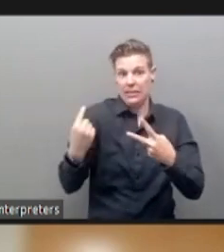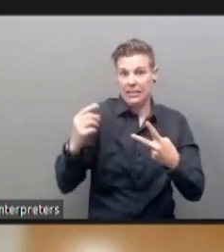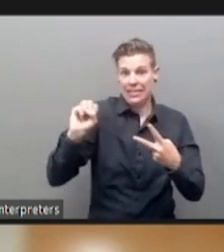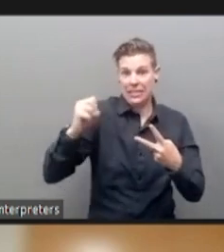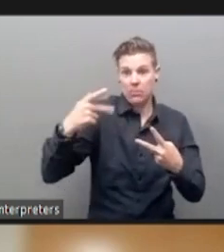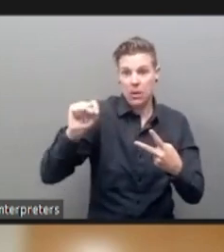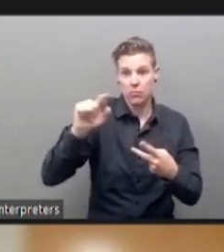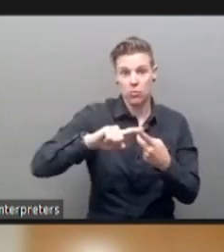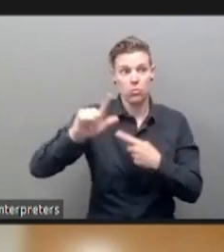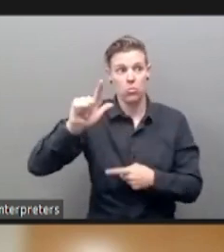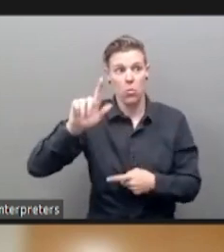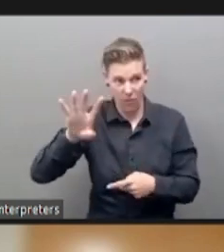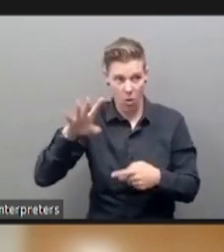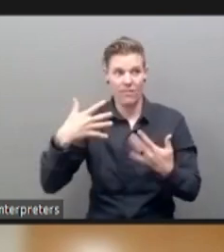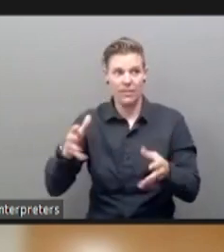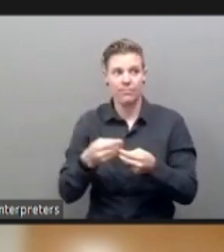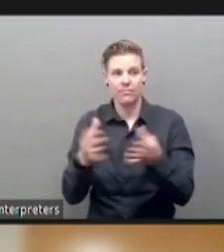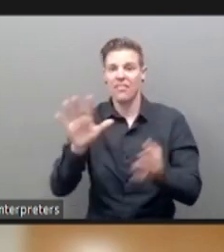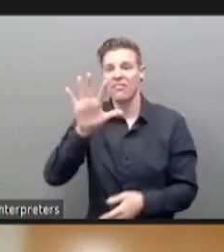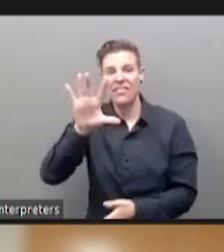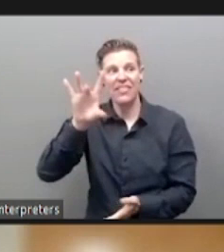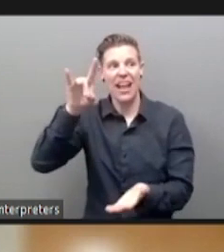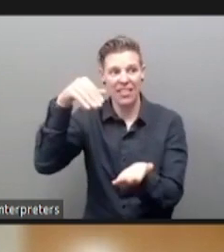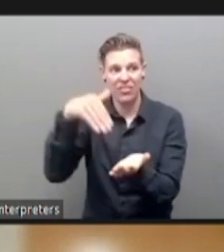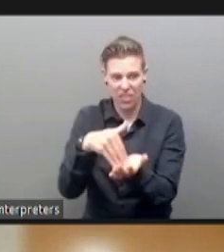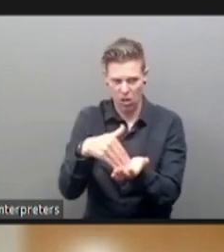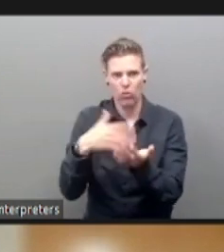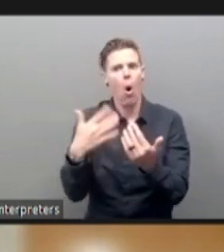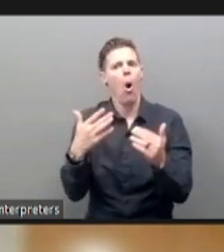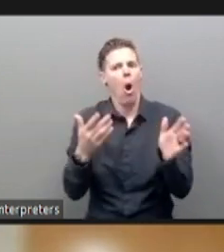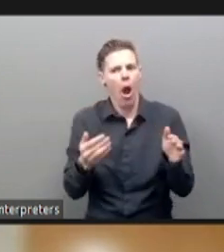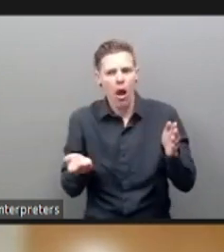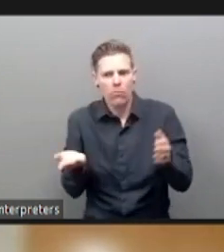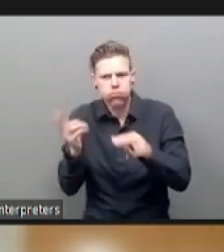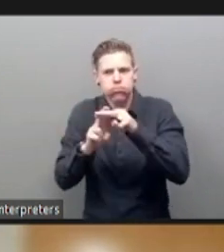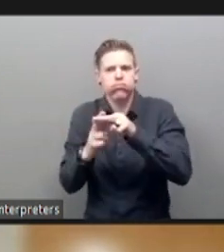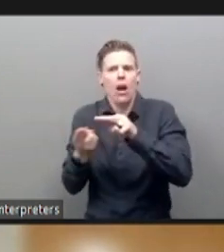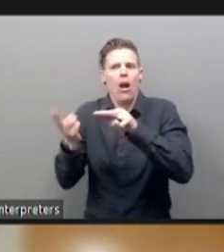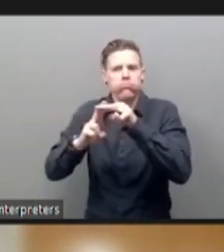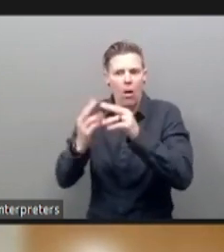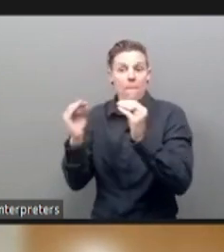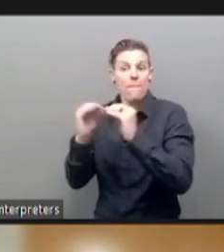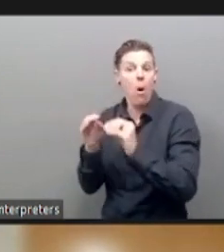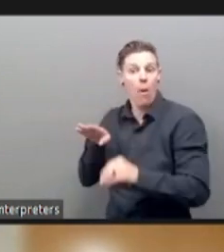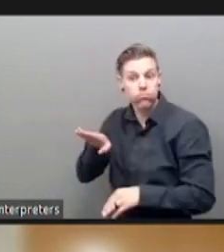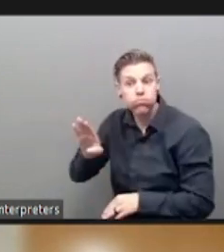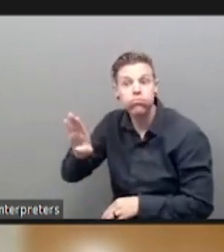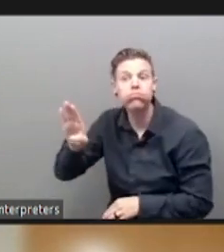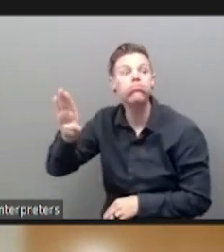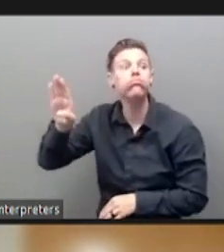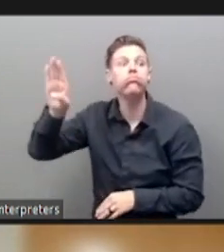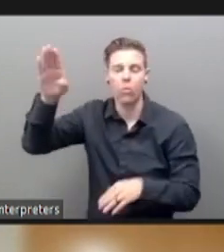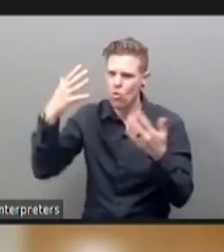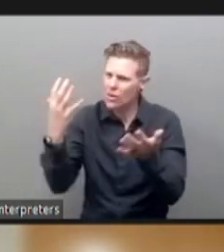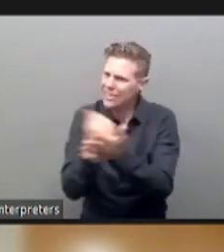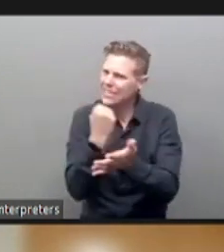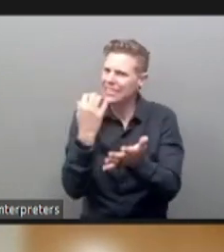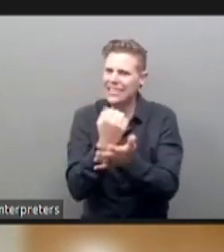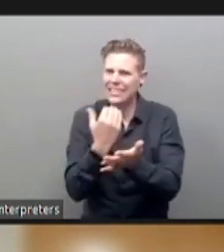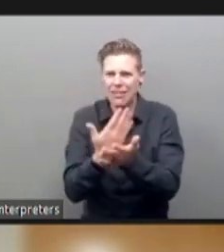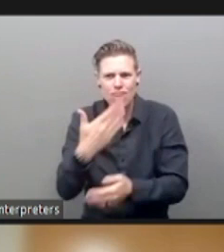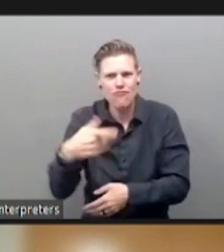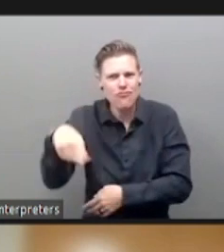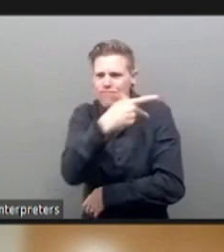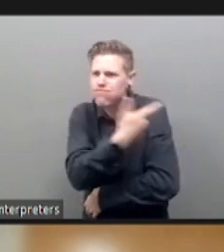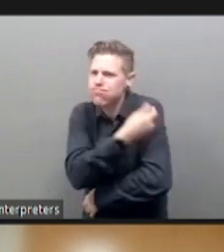been delivered. So you can see we're steadily increasing those. So thank you to all of you who've gotten your booster shots. Next slide.